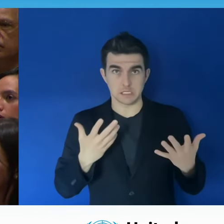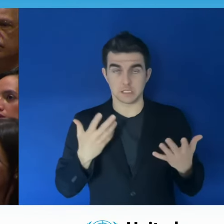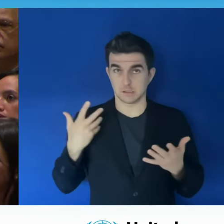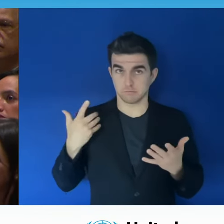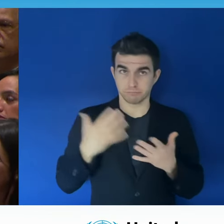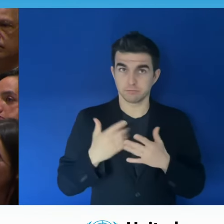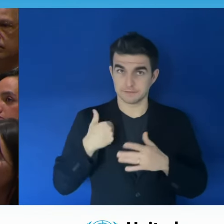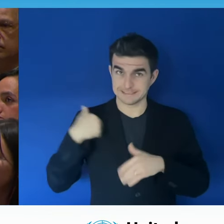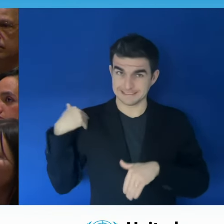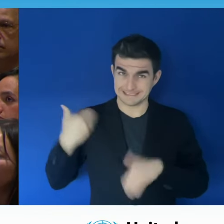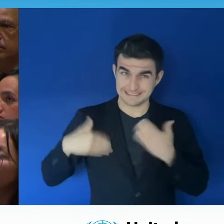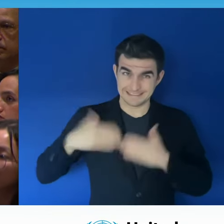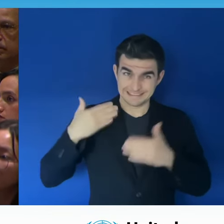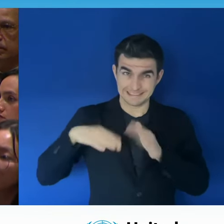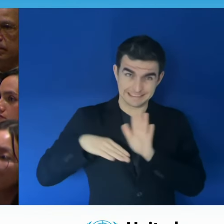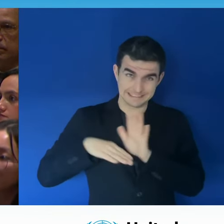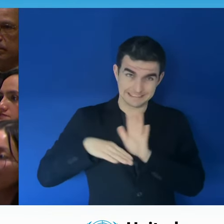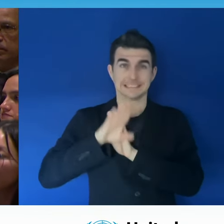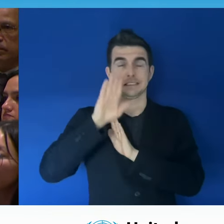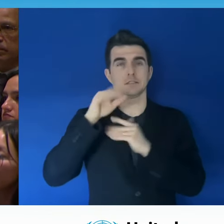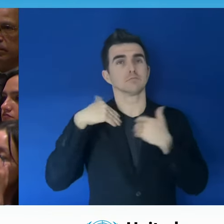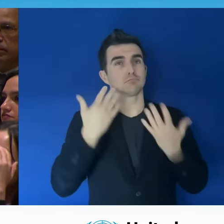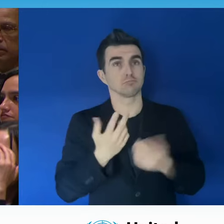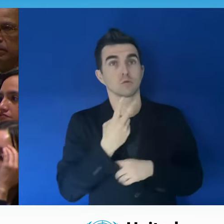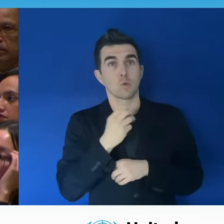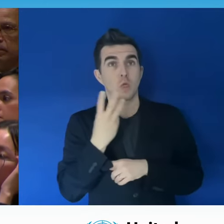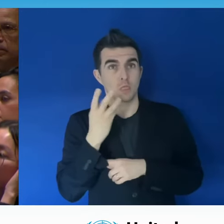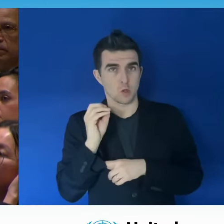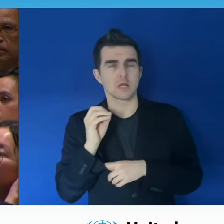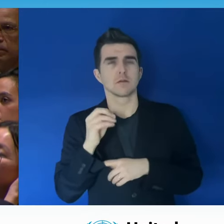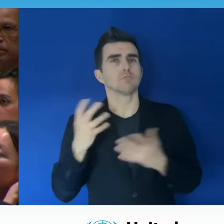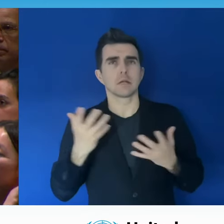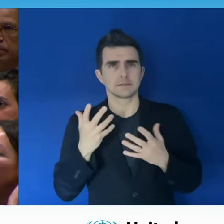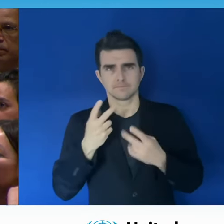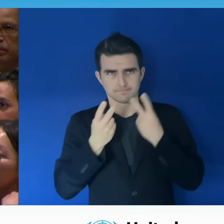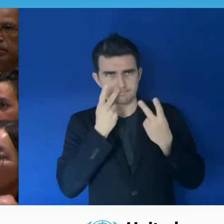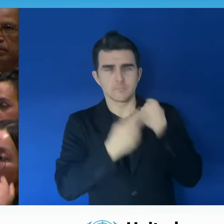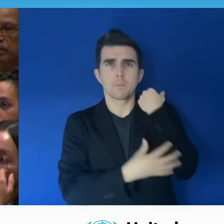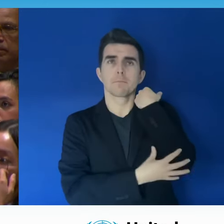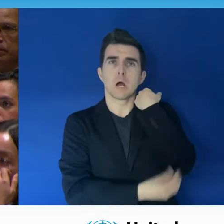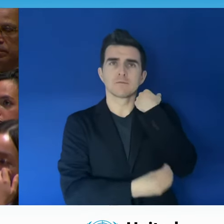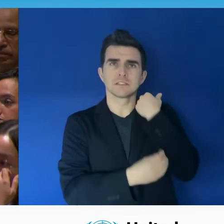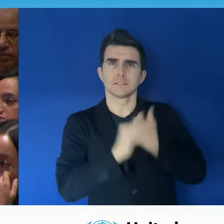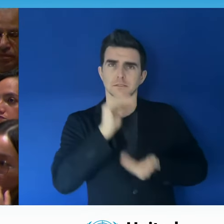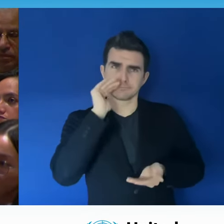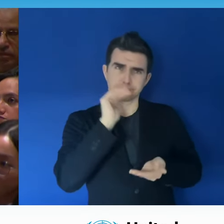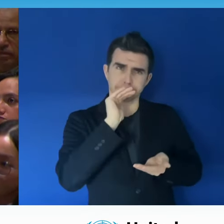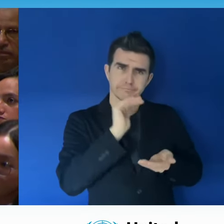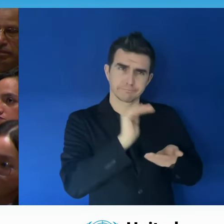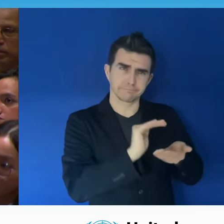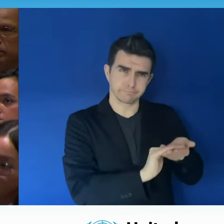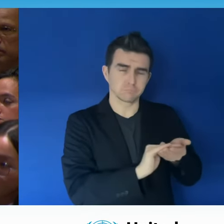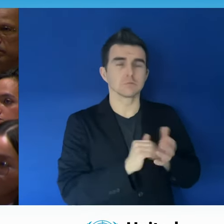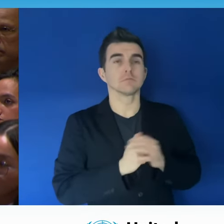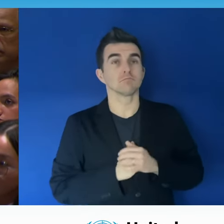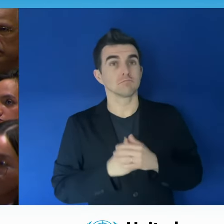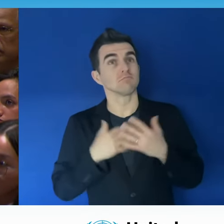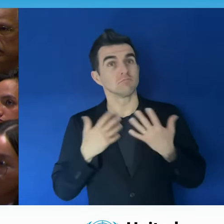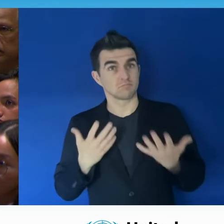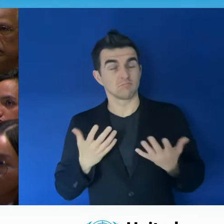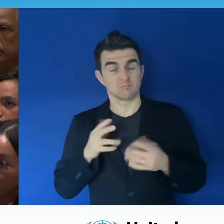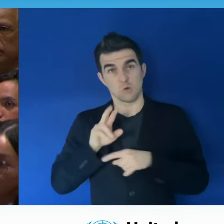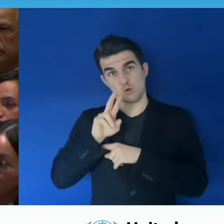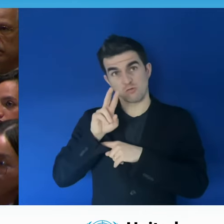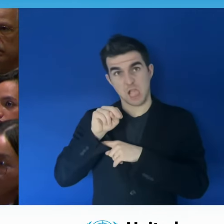poverty reduction. According to UN indicators, as well as those of its bodies working